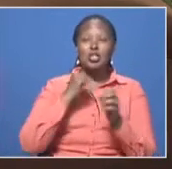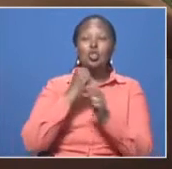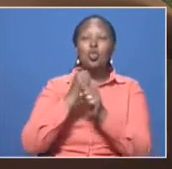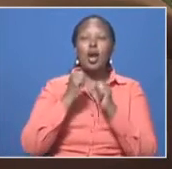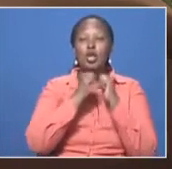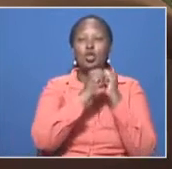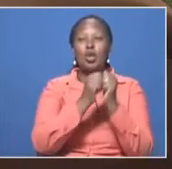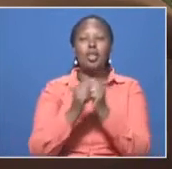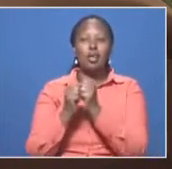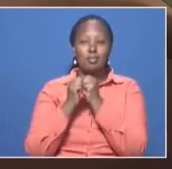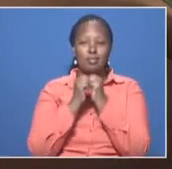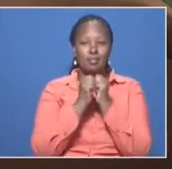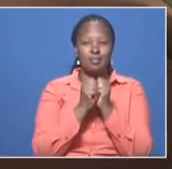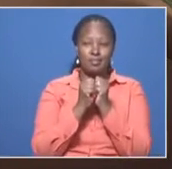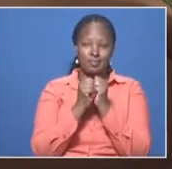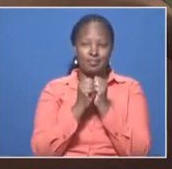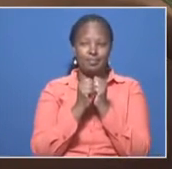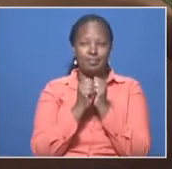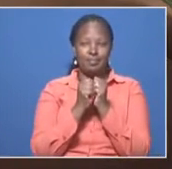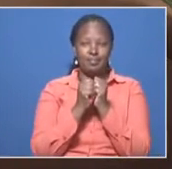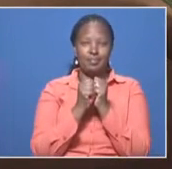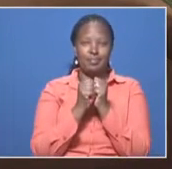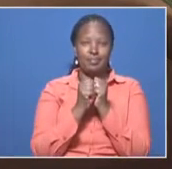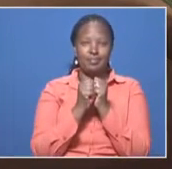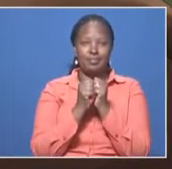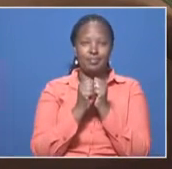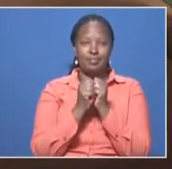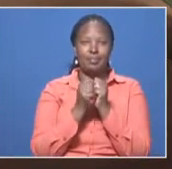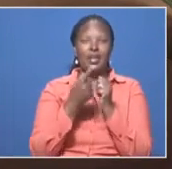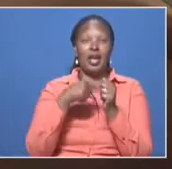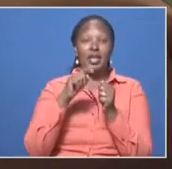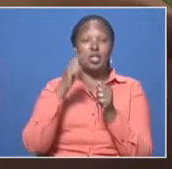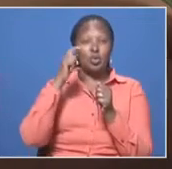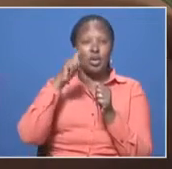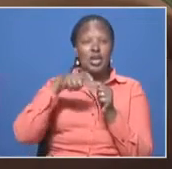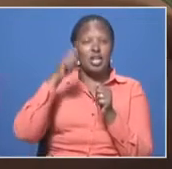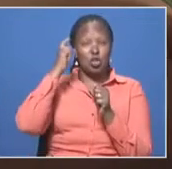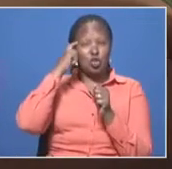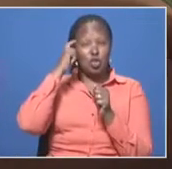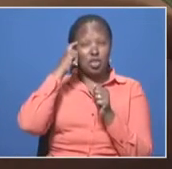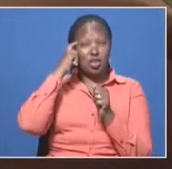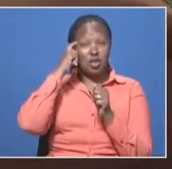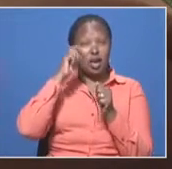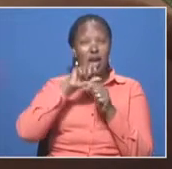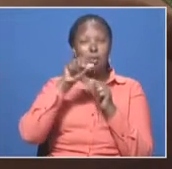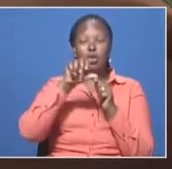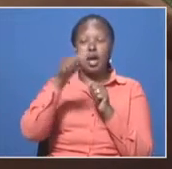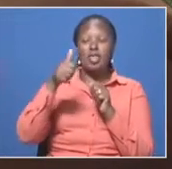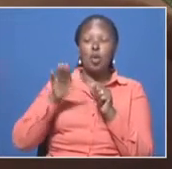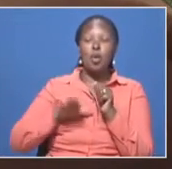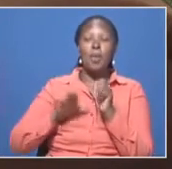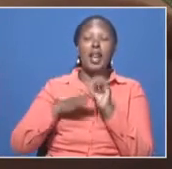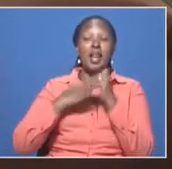together. Mm. Yes, and so we need to think about the other women leaders,